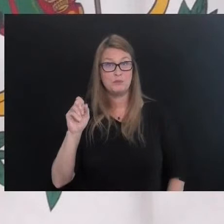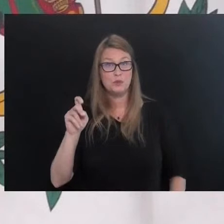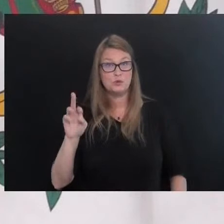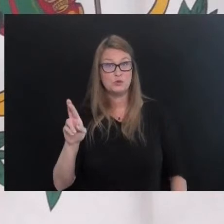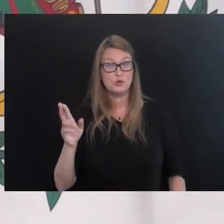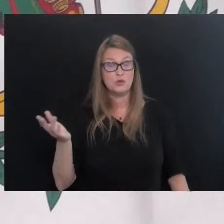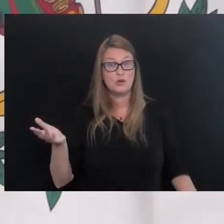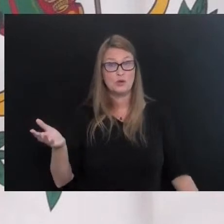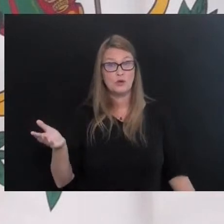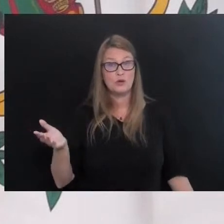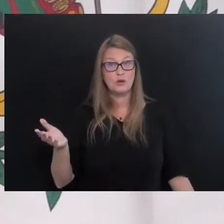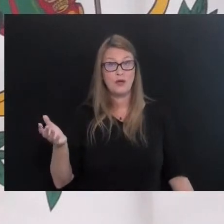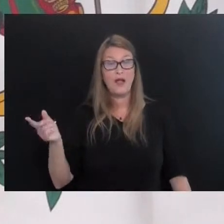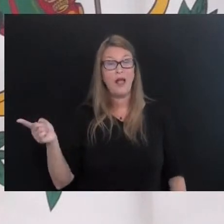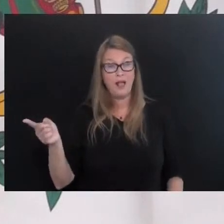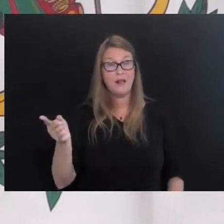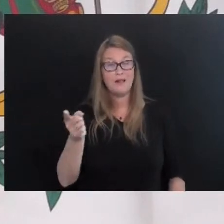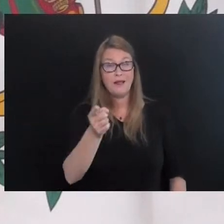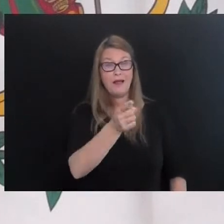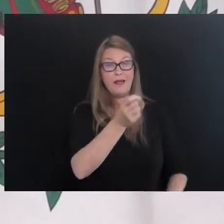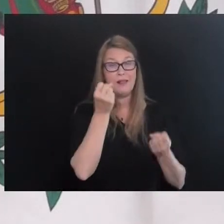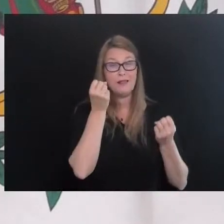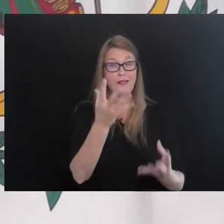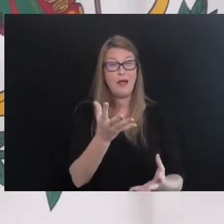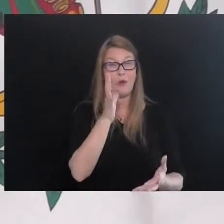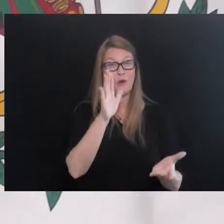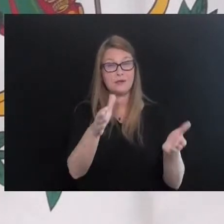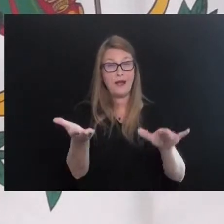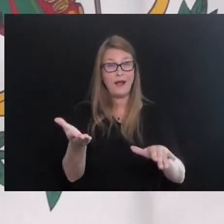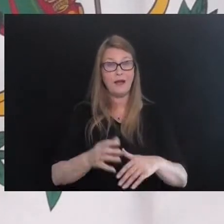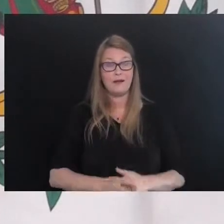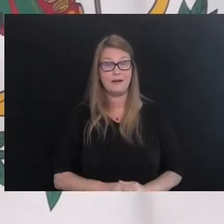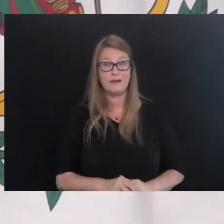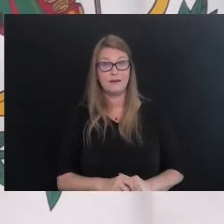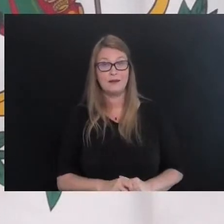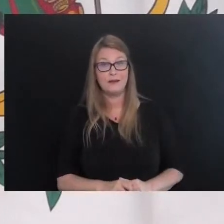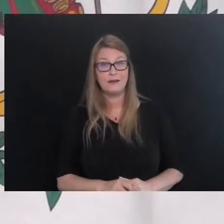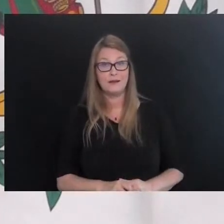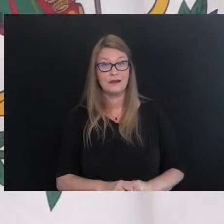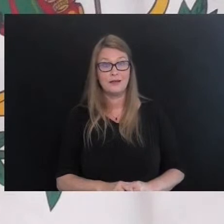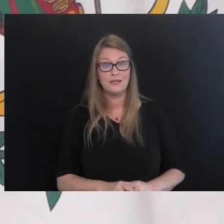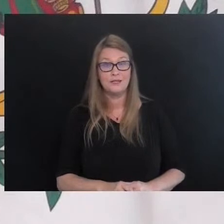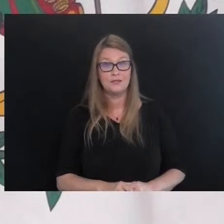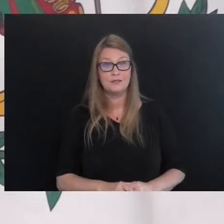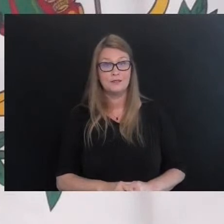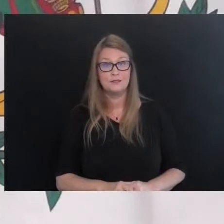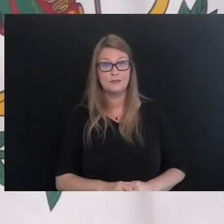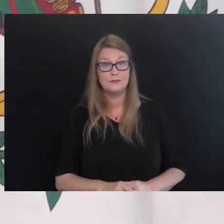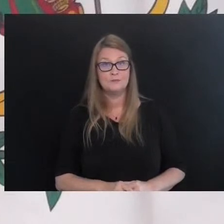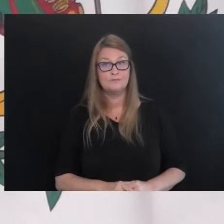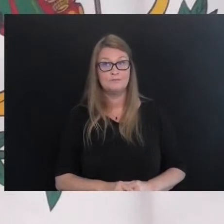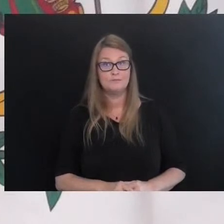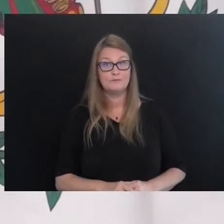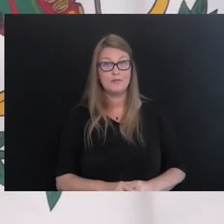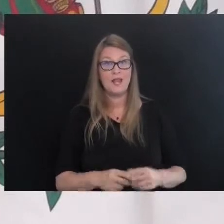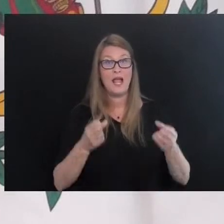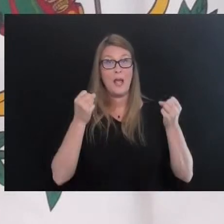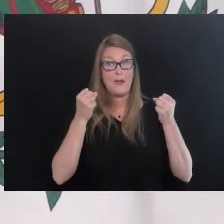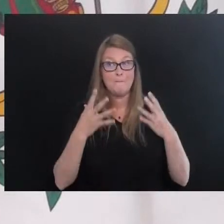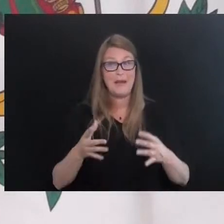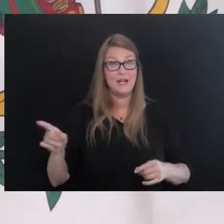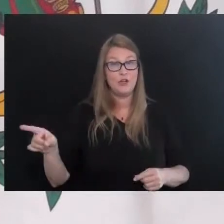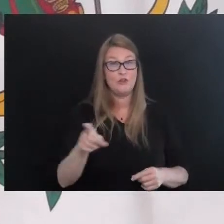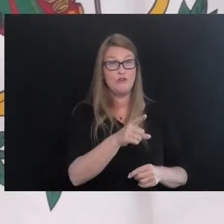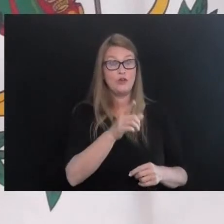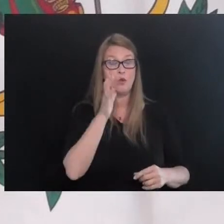today, a bunch of you are going to die. And on top of that, a bunch of you are going to overload the